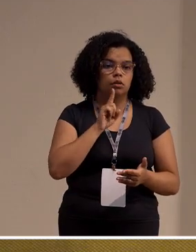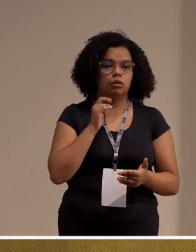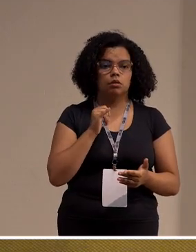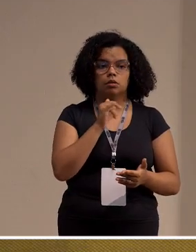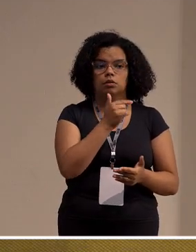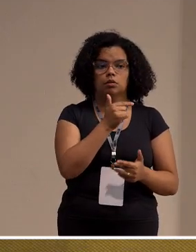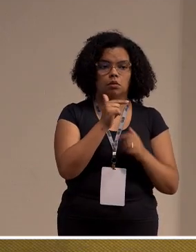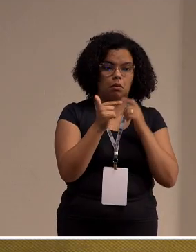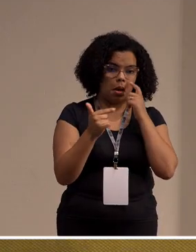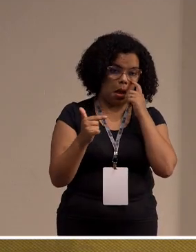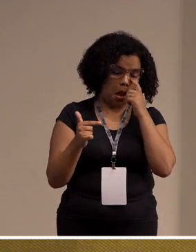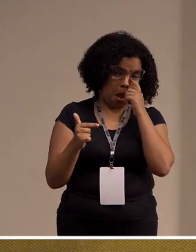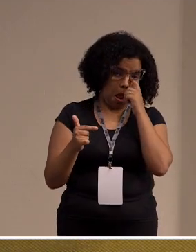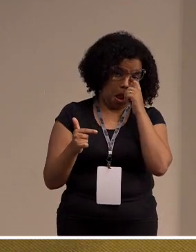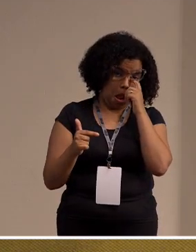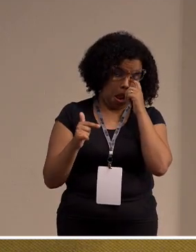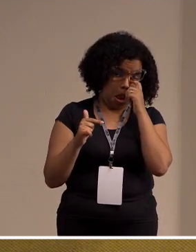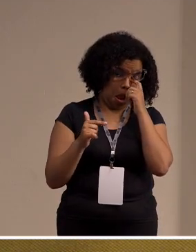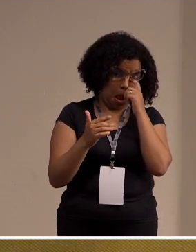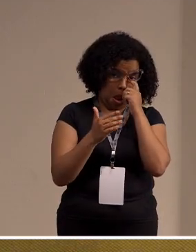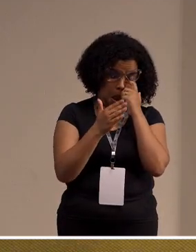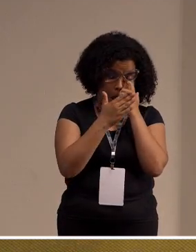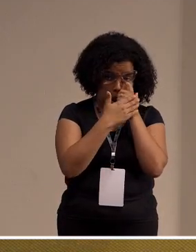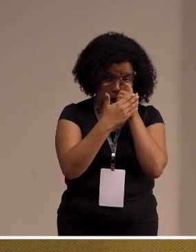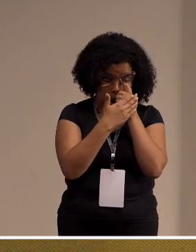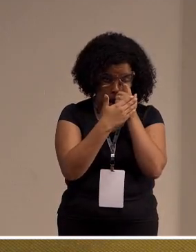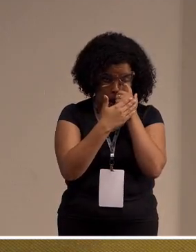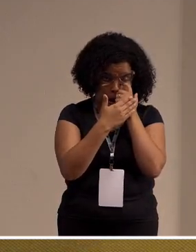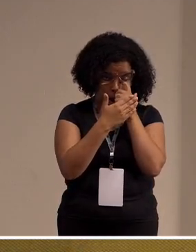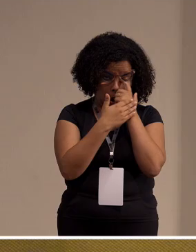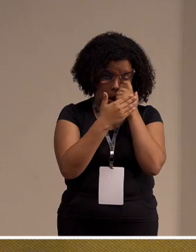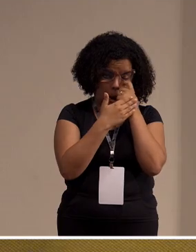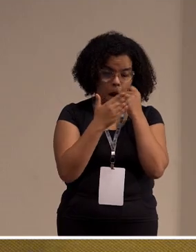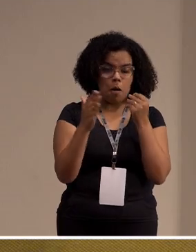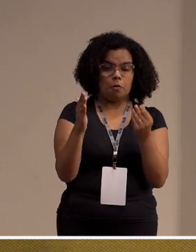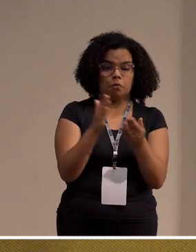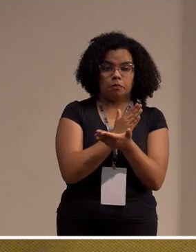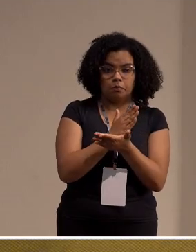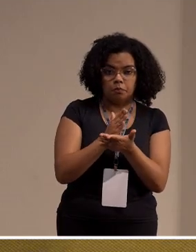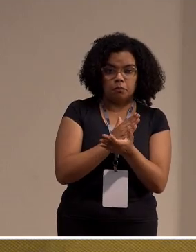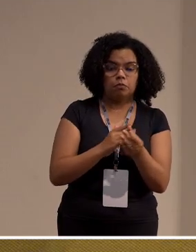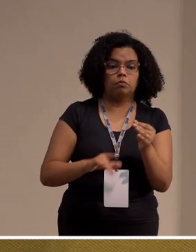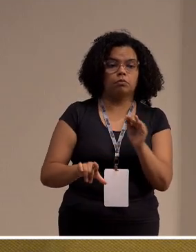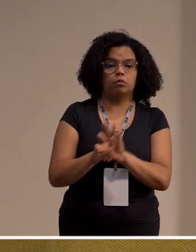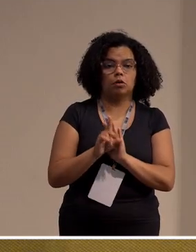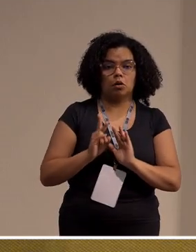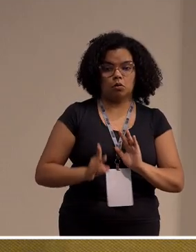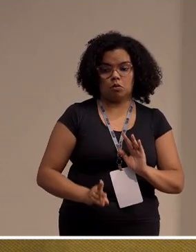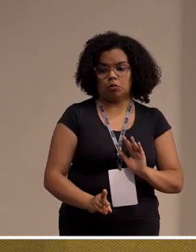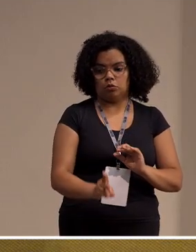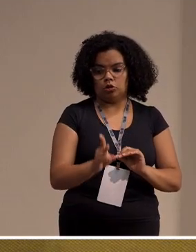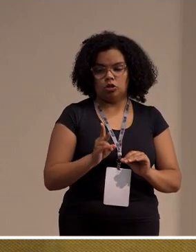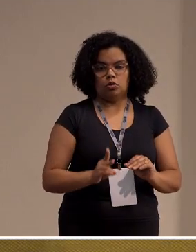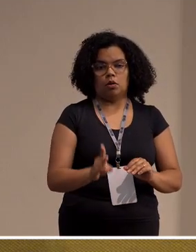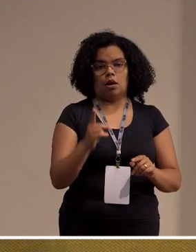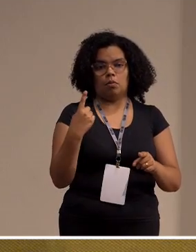a society segregated by law. It remains a society segregated by custom, right?